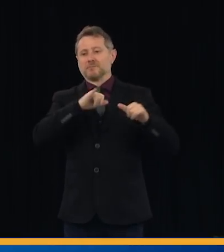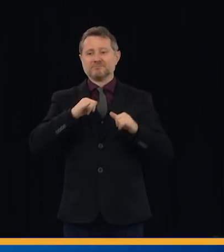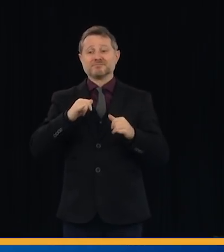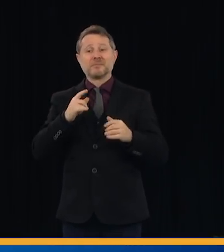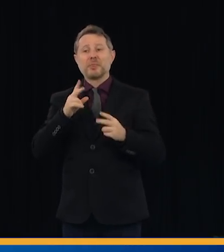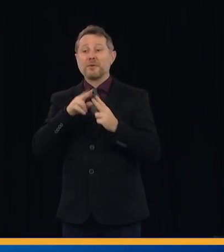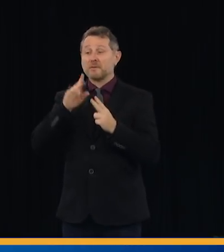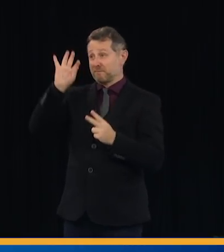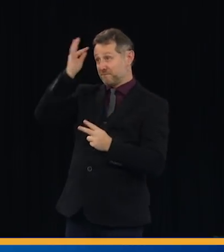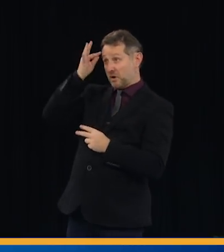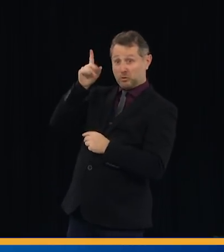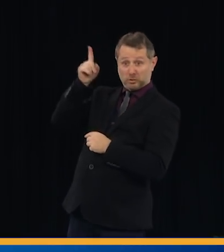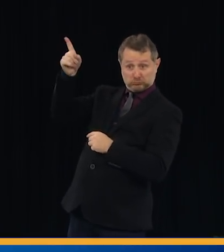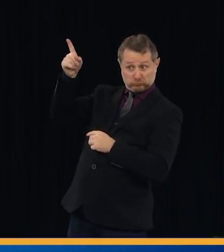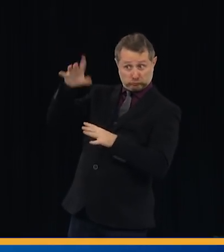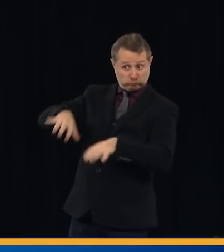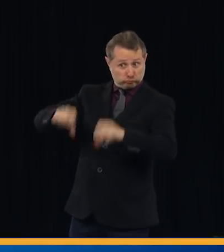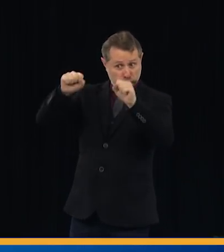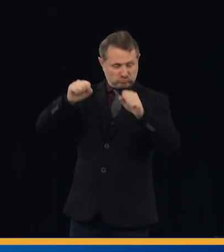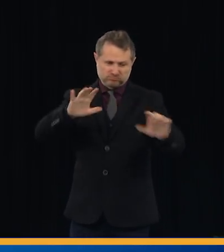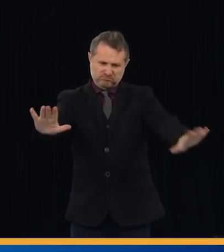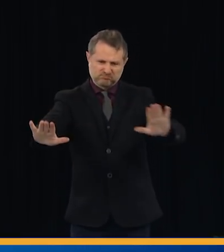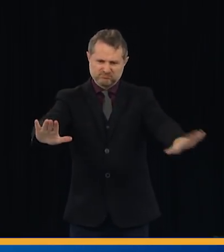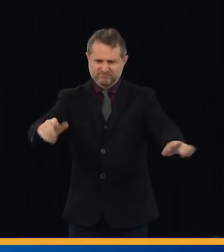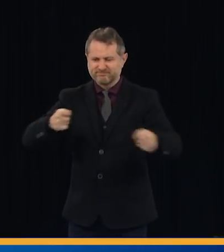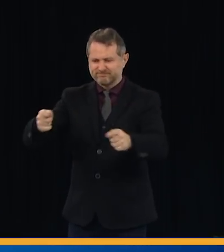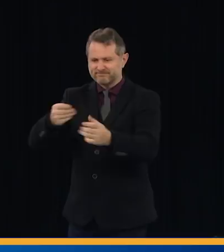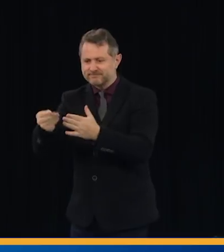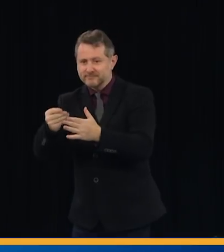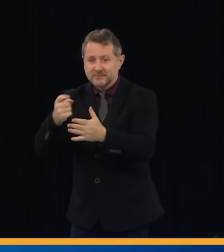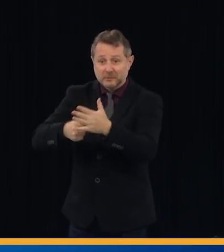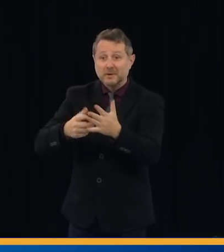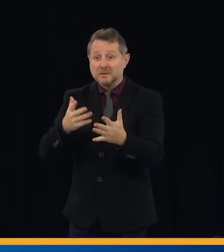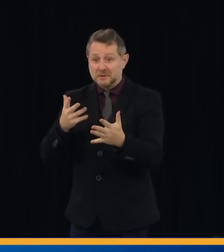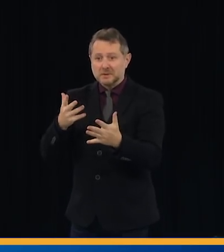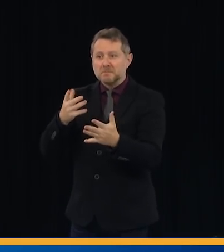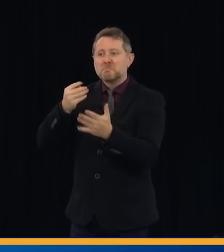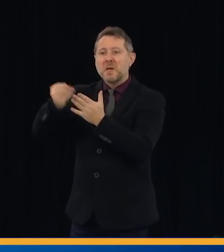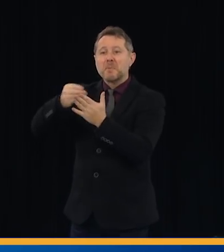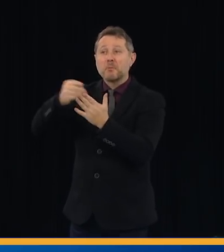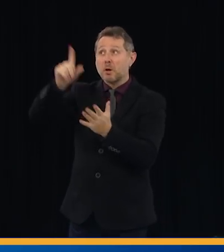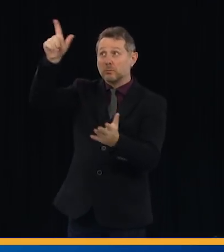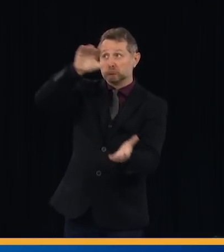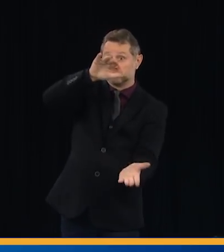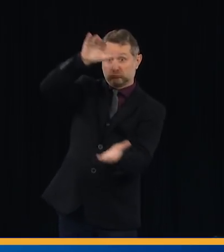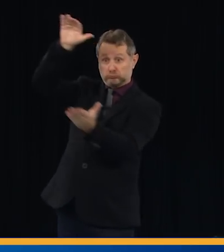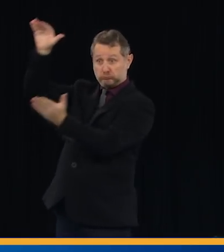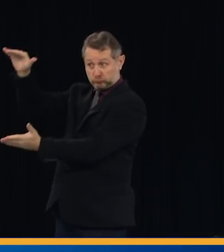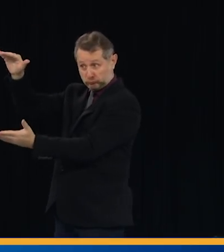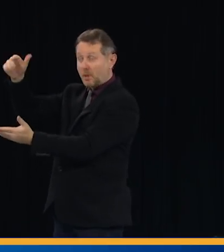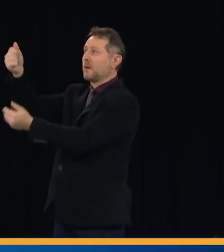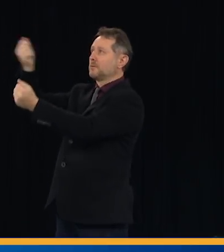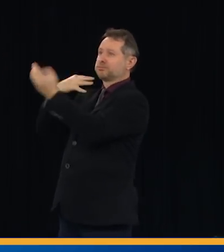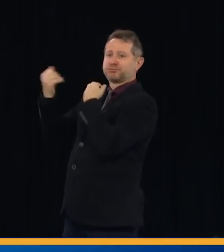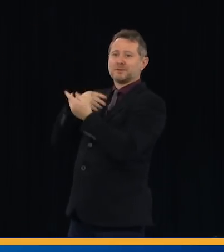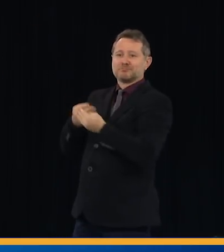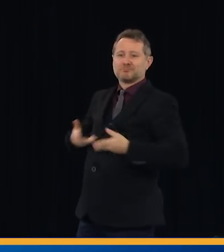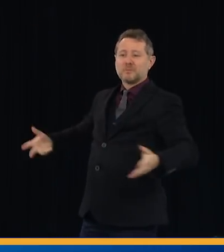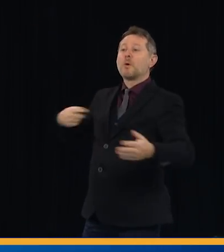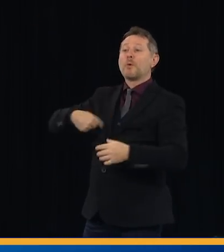be the purchasing agent for the nation, and I will distribute by need. Or